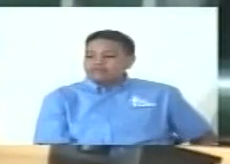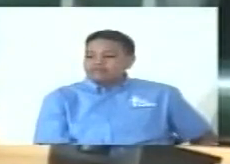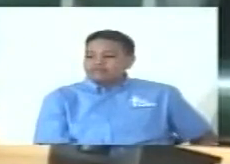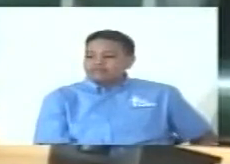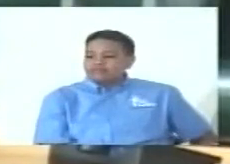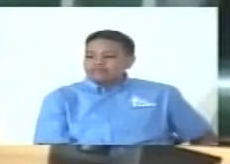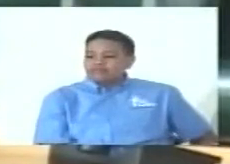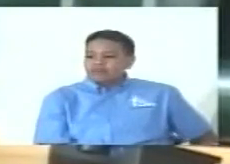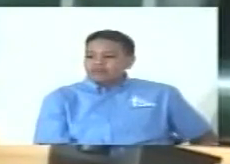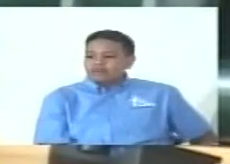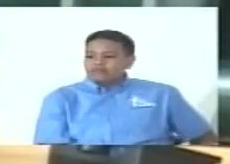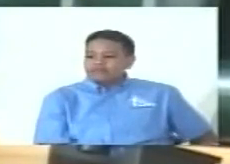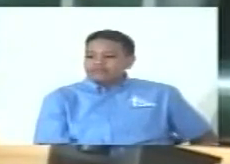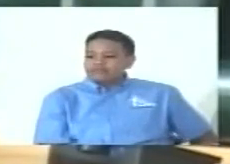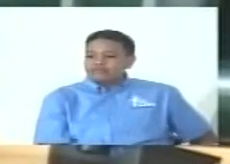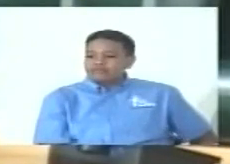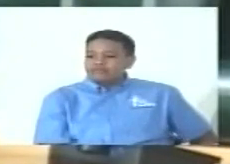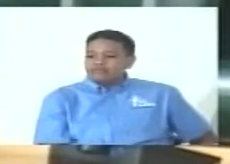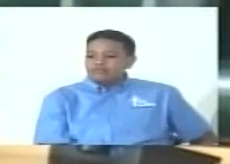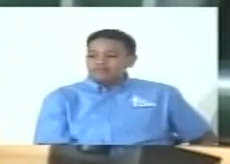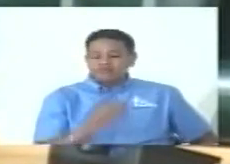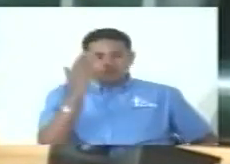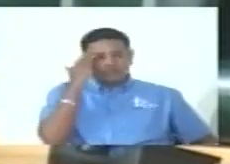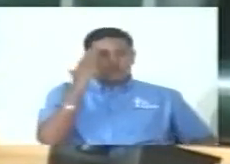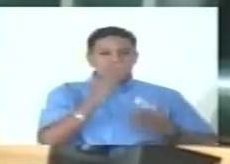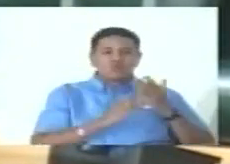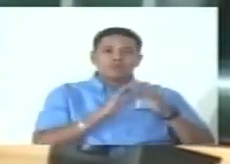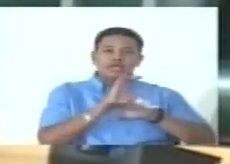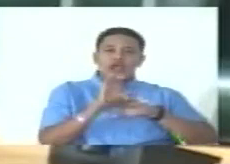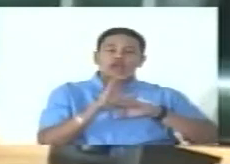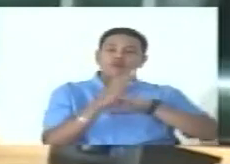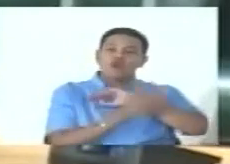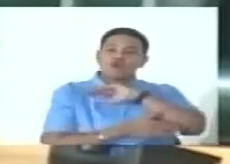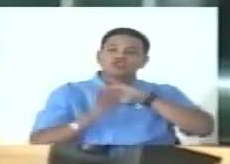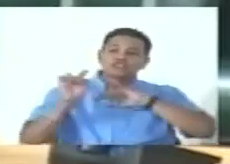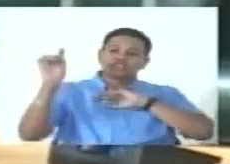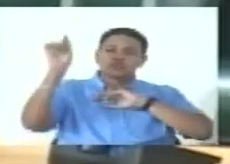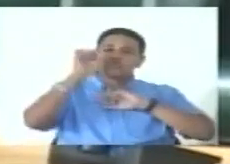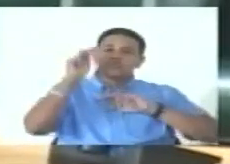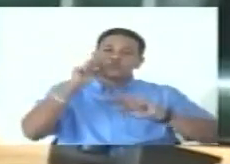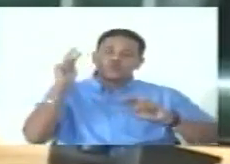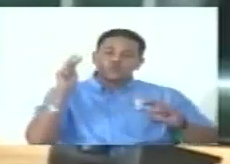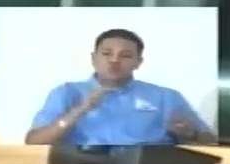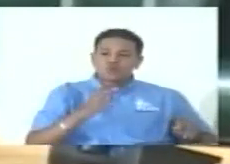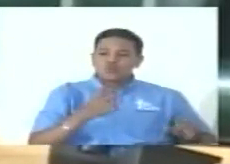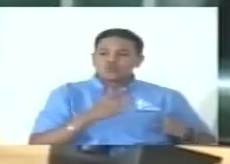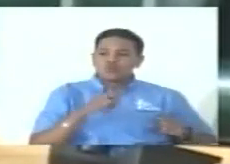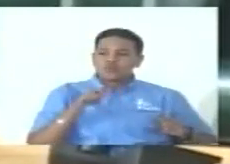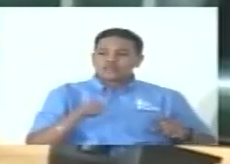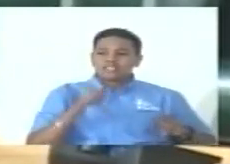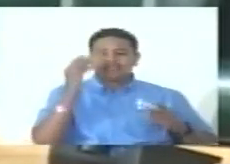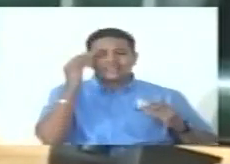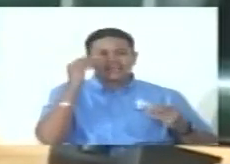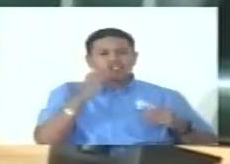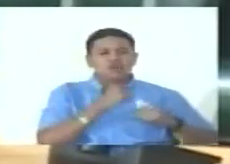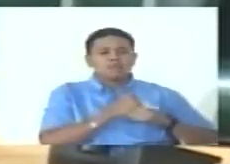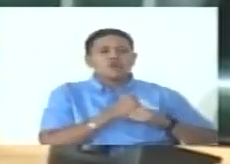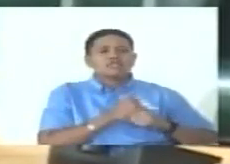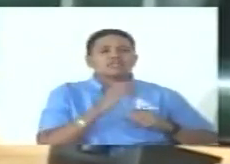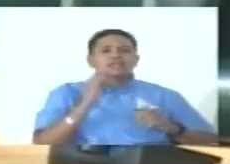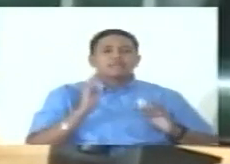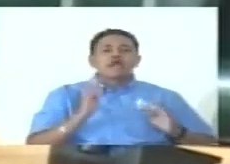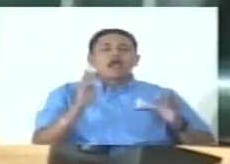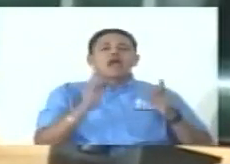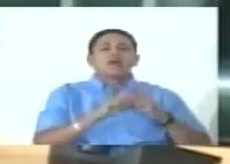you know, there are Caribbean countries who would have looked at these data protection, the Bahamas,